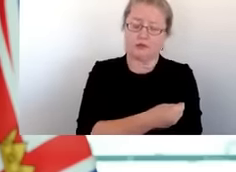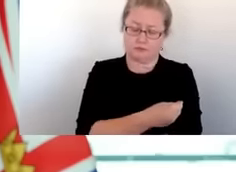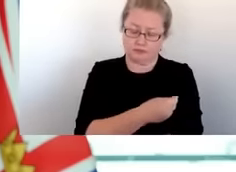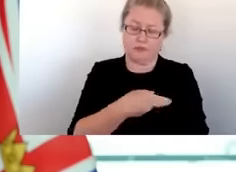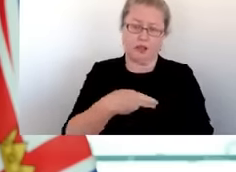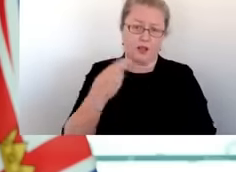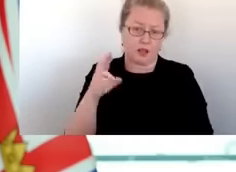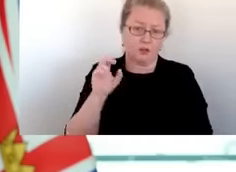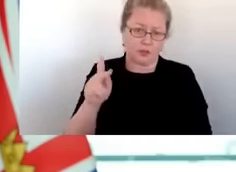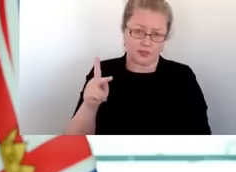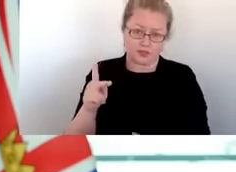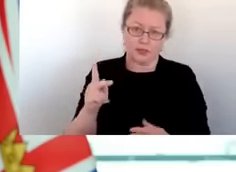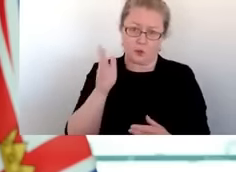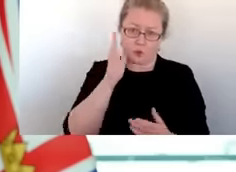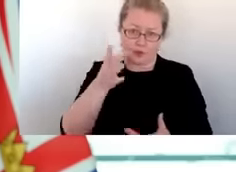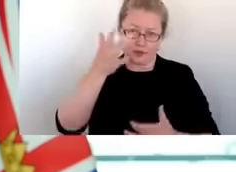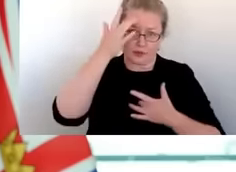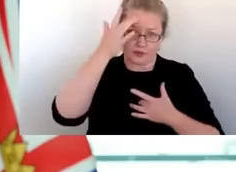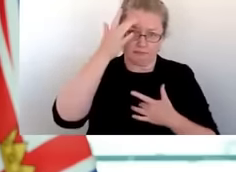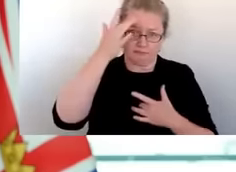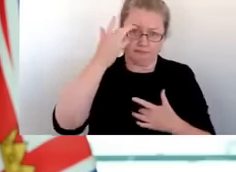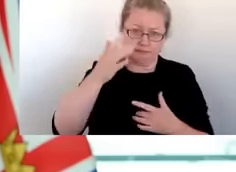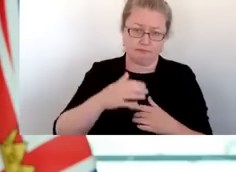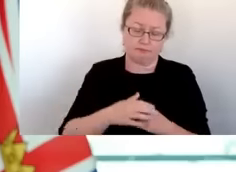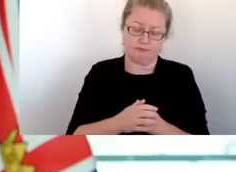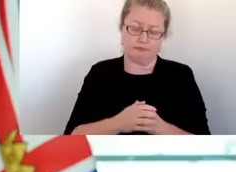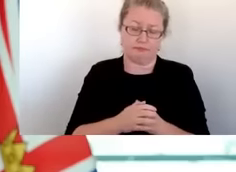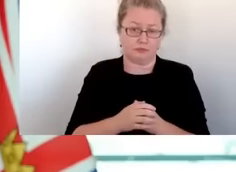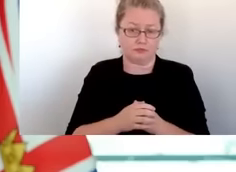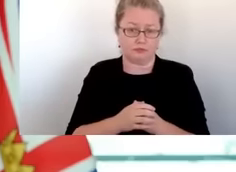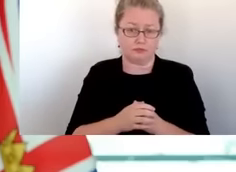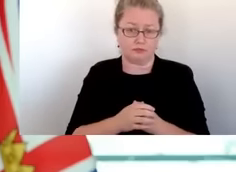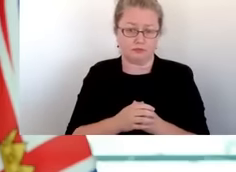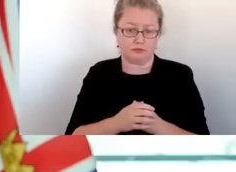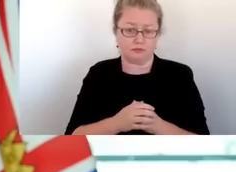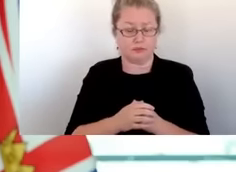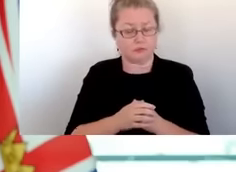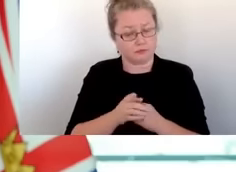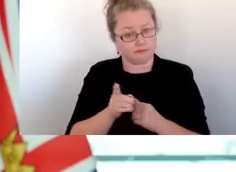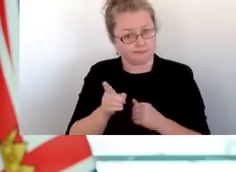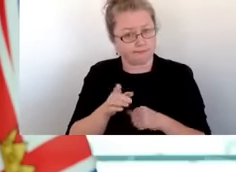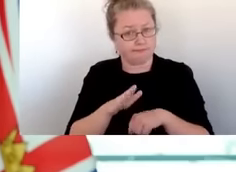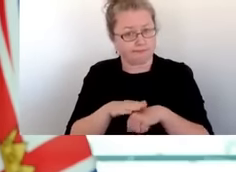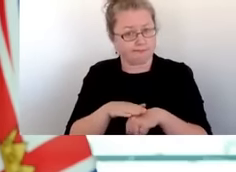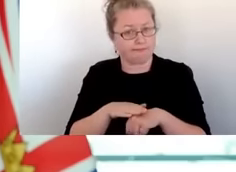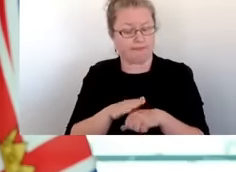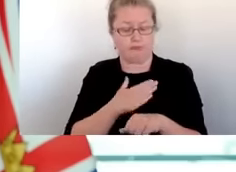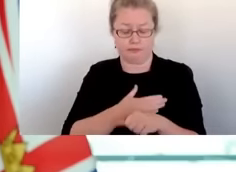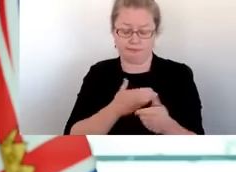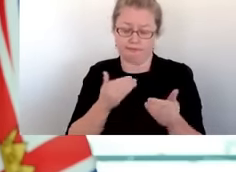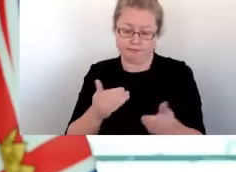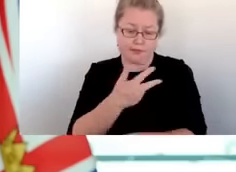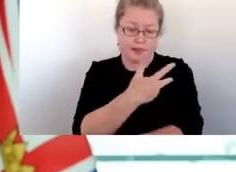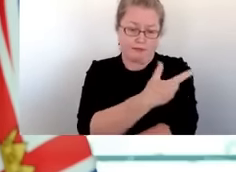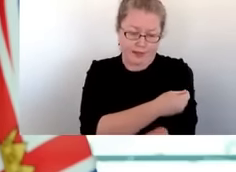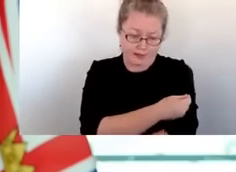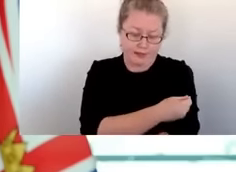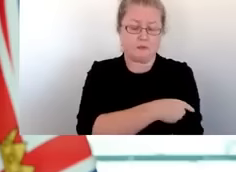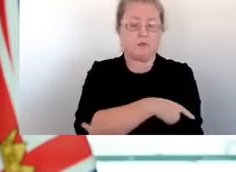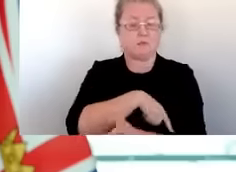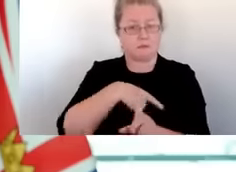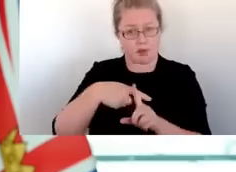being reinfected and higher risk of having more severe illness if you're reinfected. So you should be vaccinated